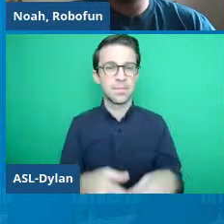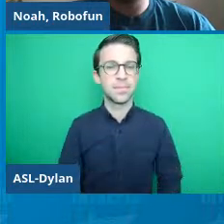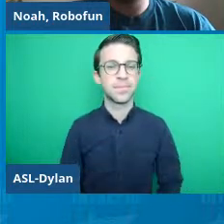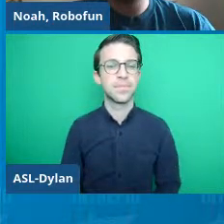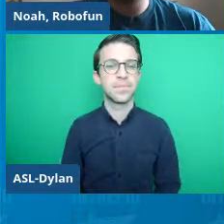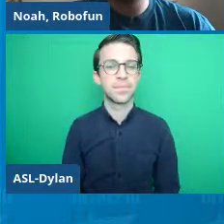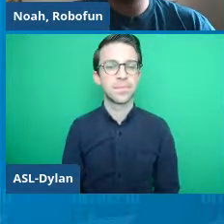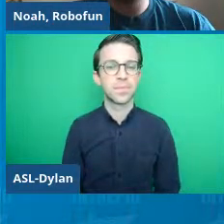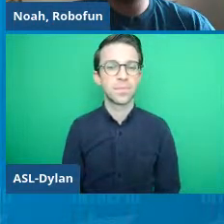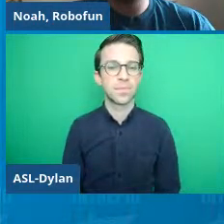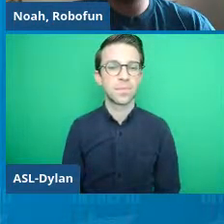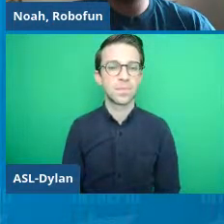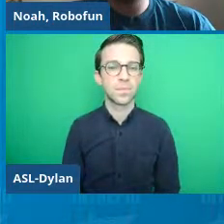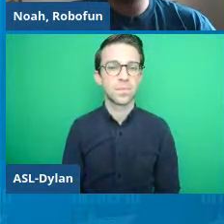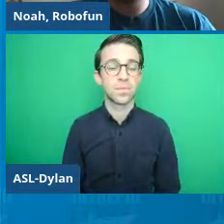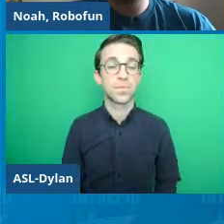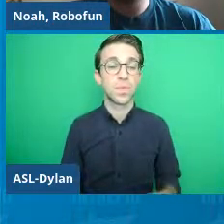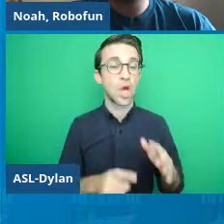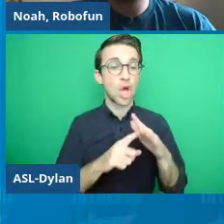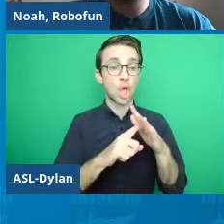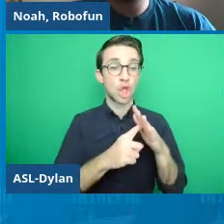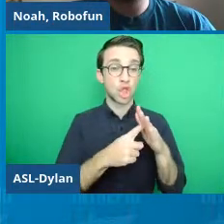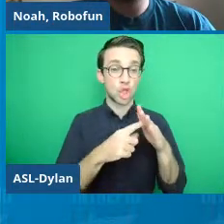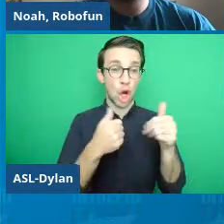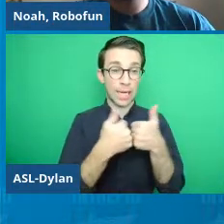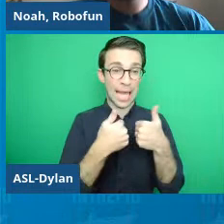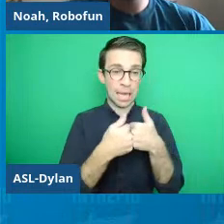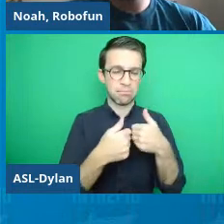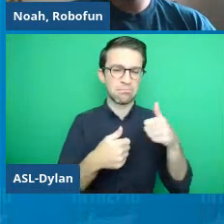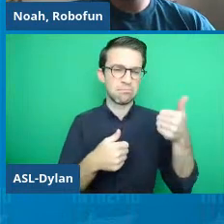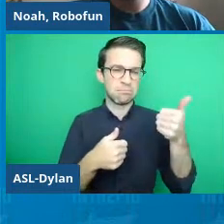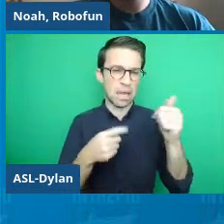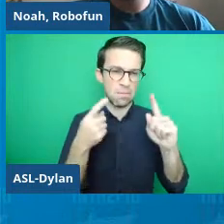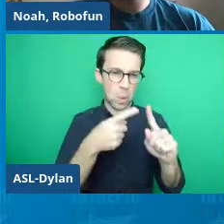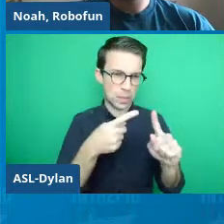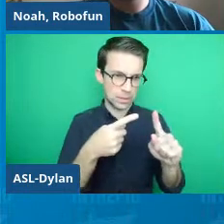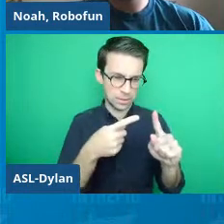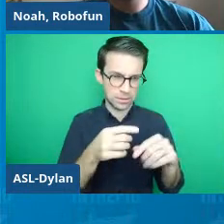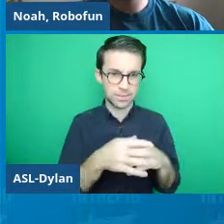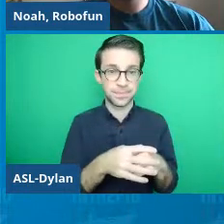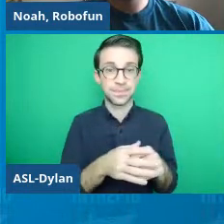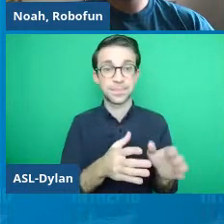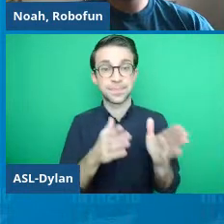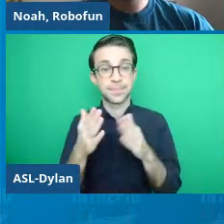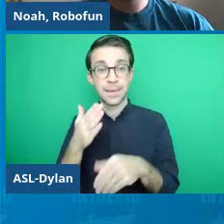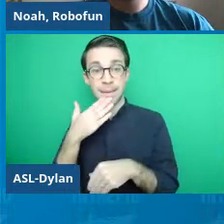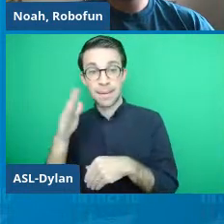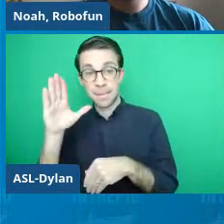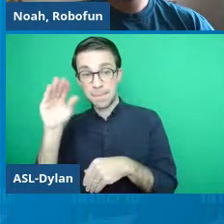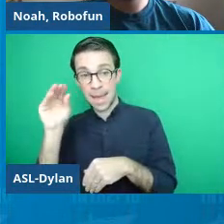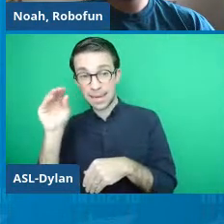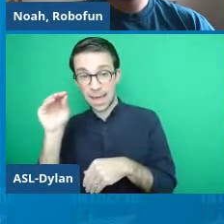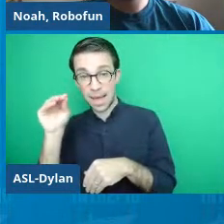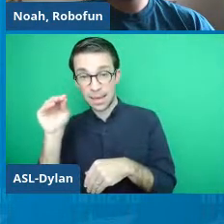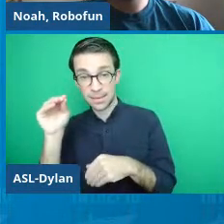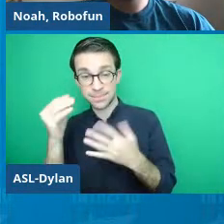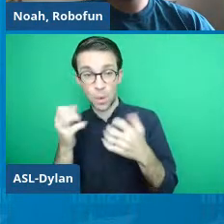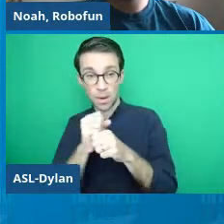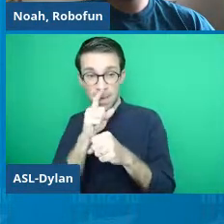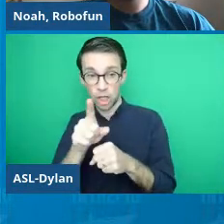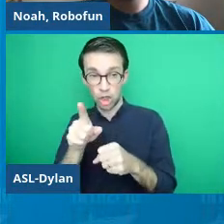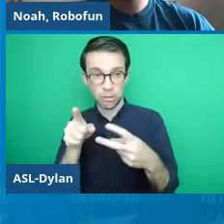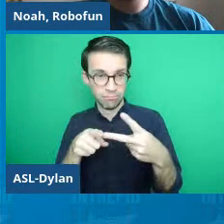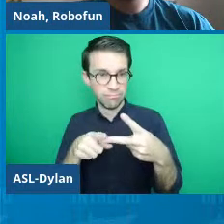my health. When I start the game, I want, say, 10 points. And then in my bad guy ship, I want to make sure that he gets